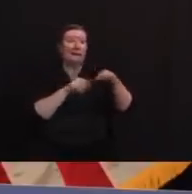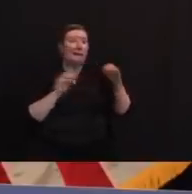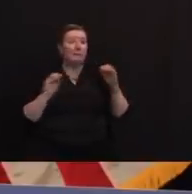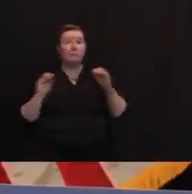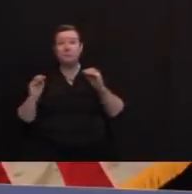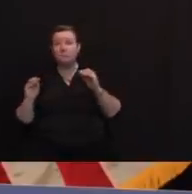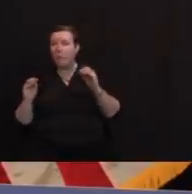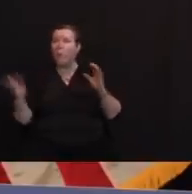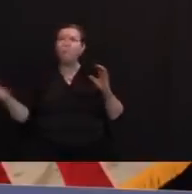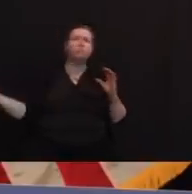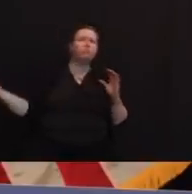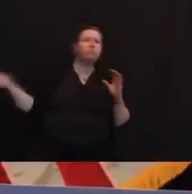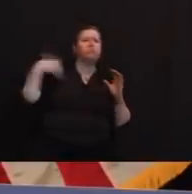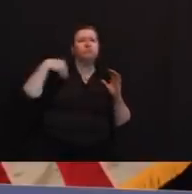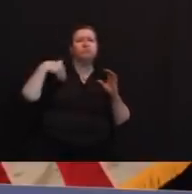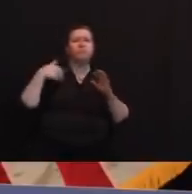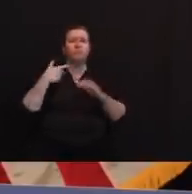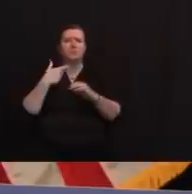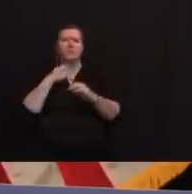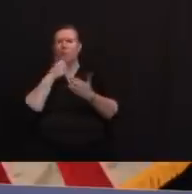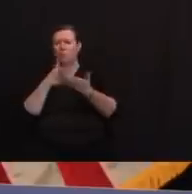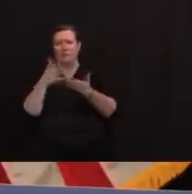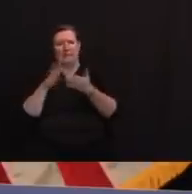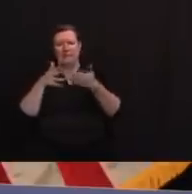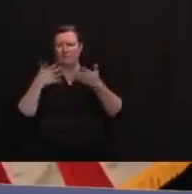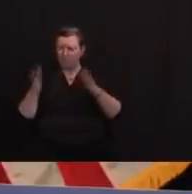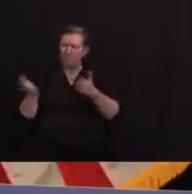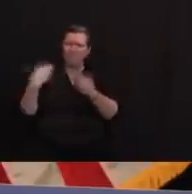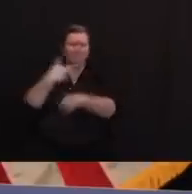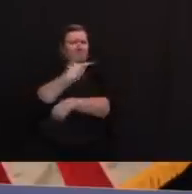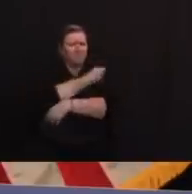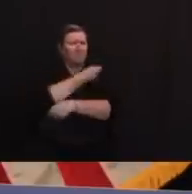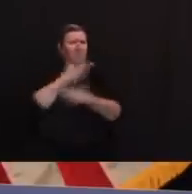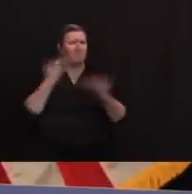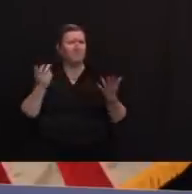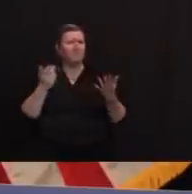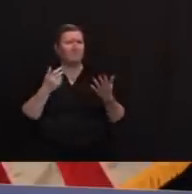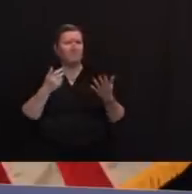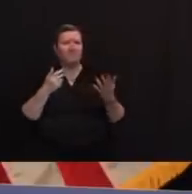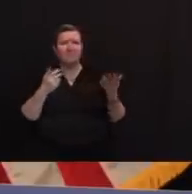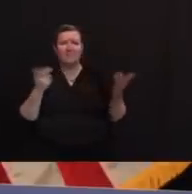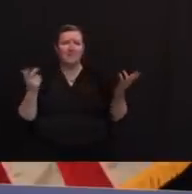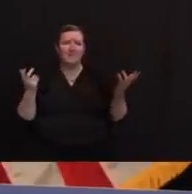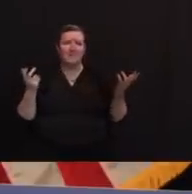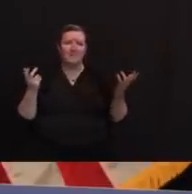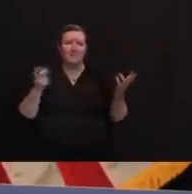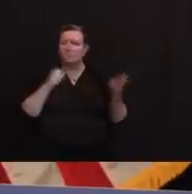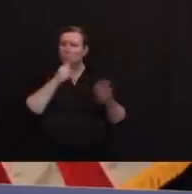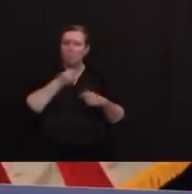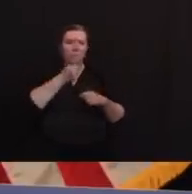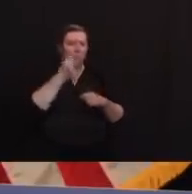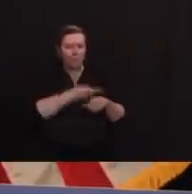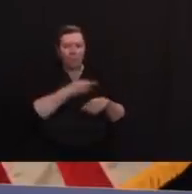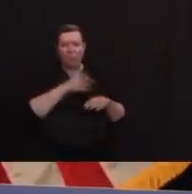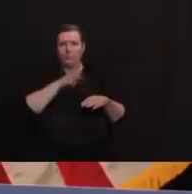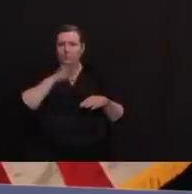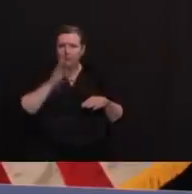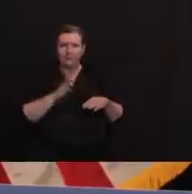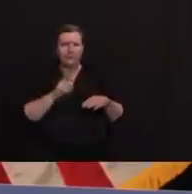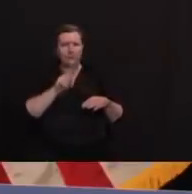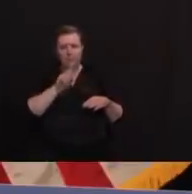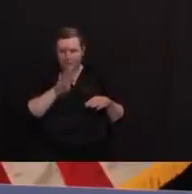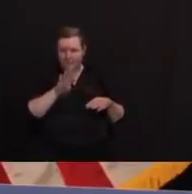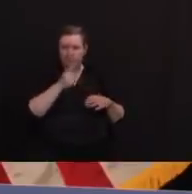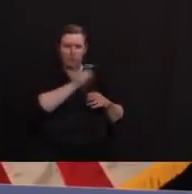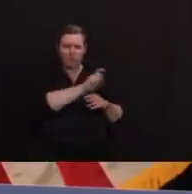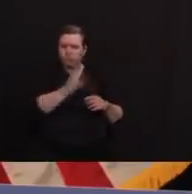use those doses and don't get rid of them. And so, we're encouraging everyone to use them as they're needed, but